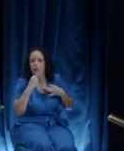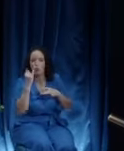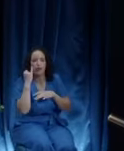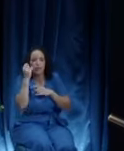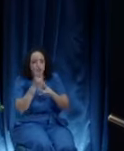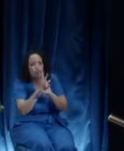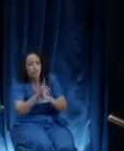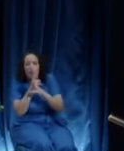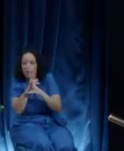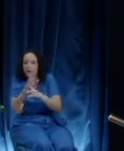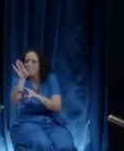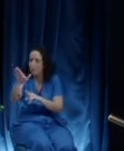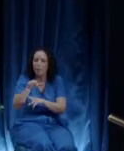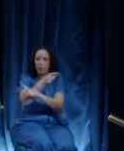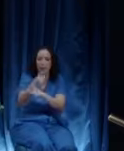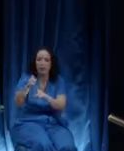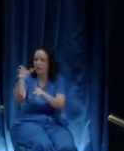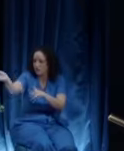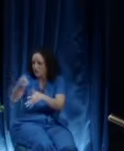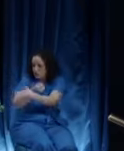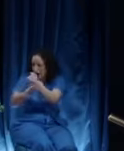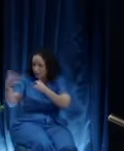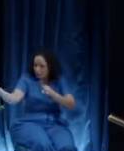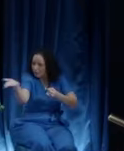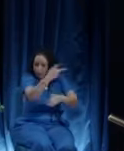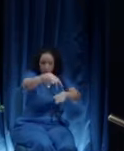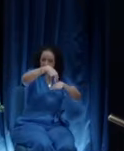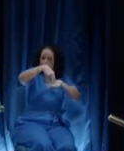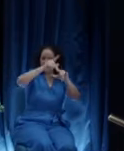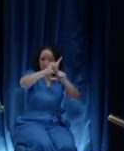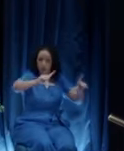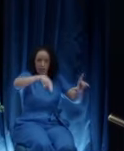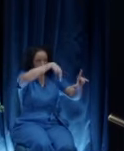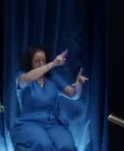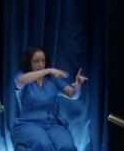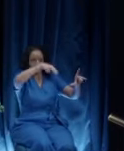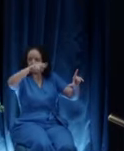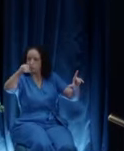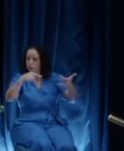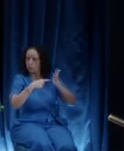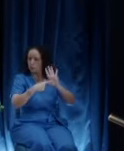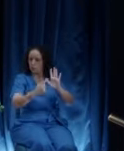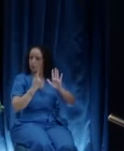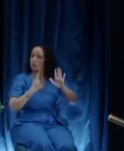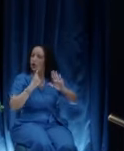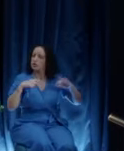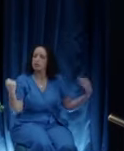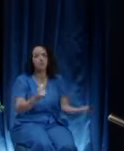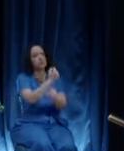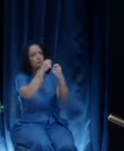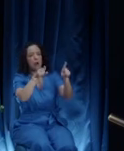who are dragged out to kind of pose and do the sort of Elizabethan mask in the countryside. I mean, it's really cut